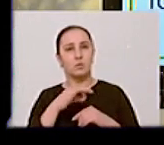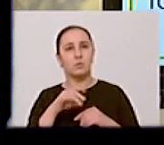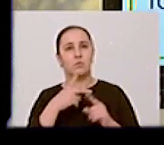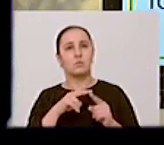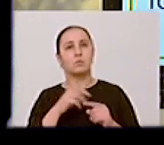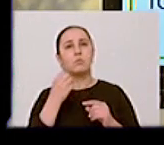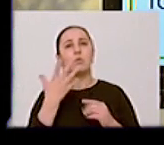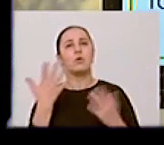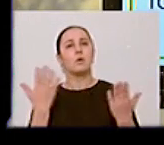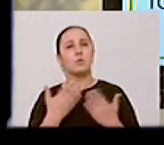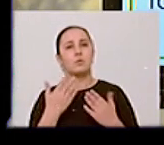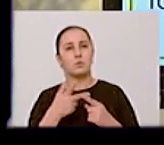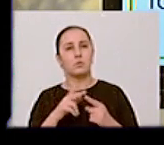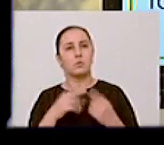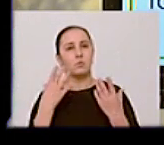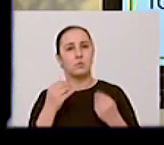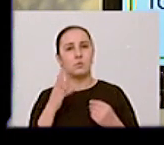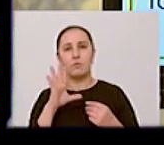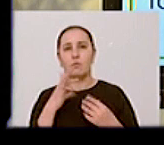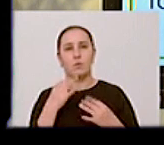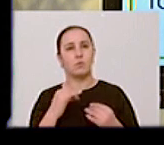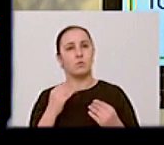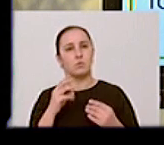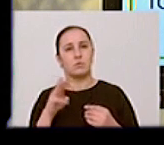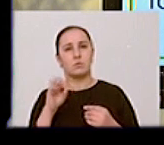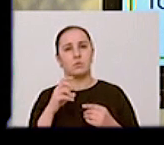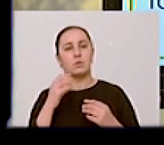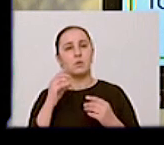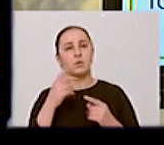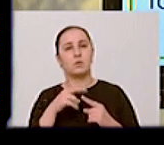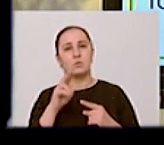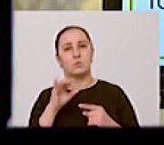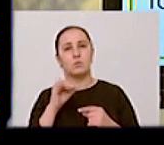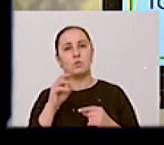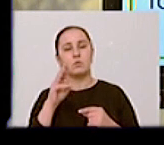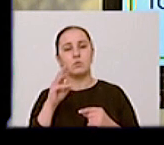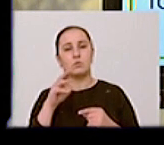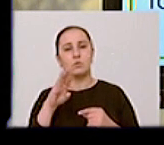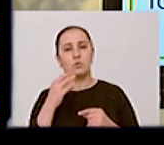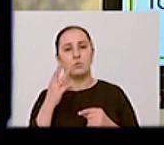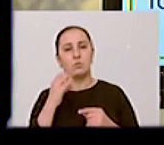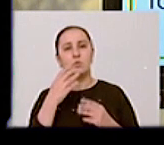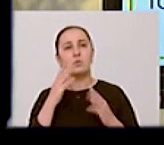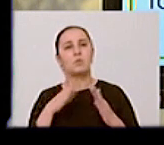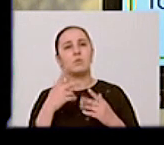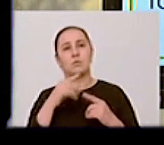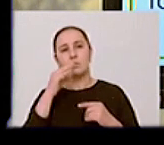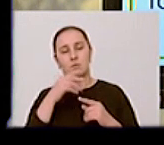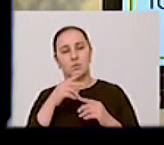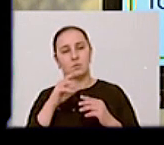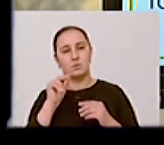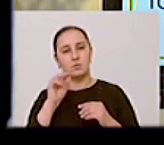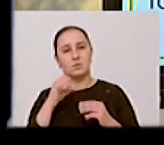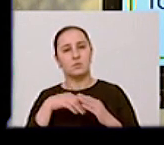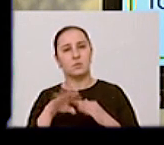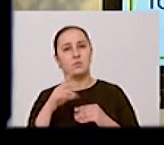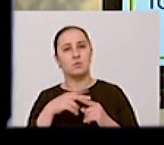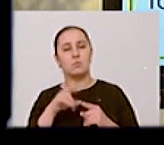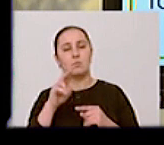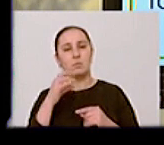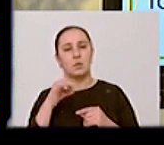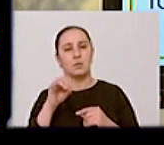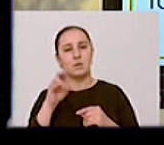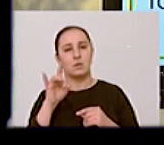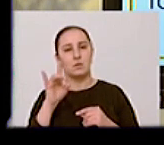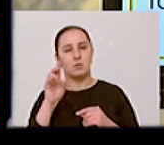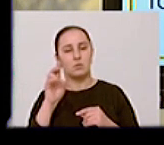bu qanday kun edi, voy dod. Hey juvonmak Toshmurod, koshki chechakda ketsayding. Voy